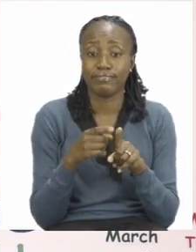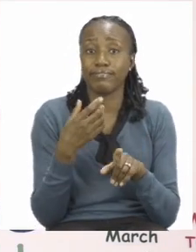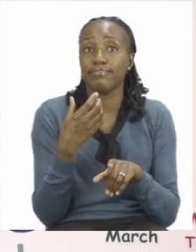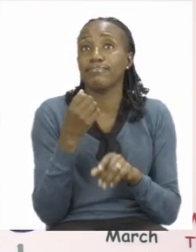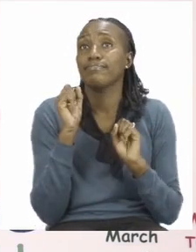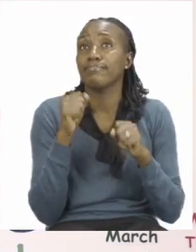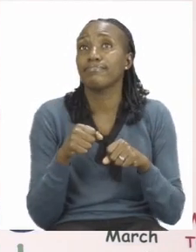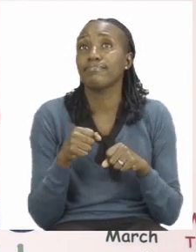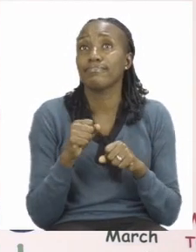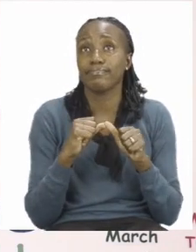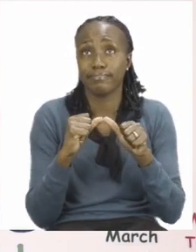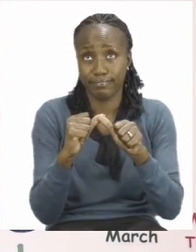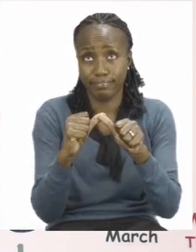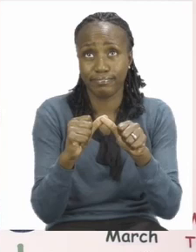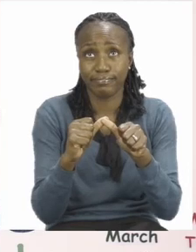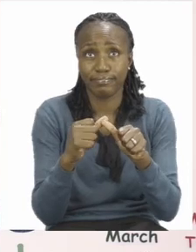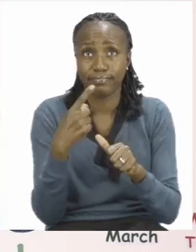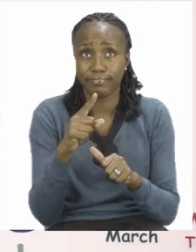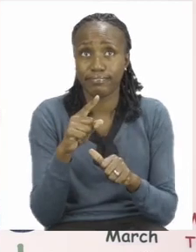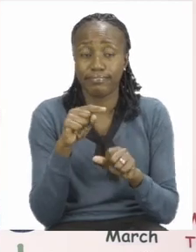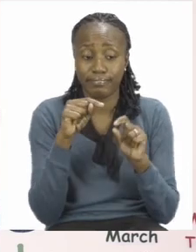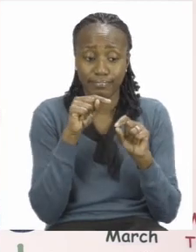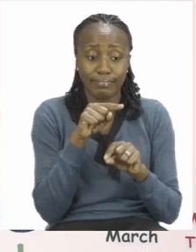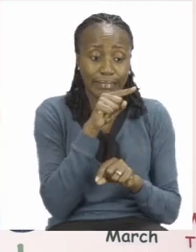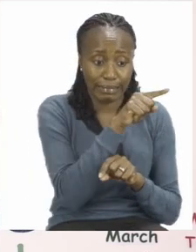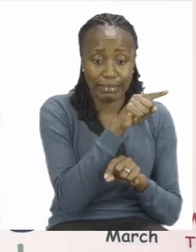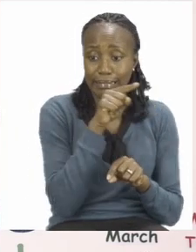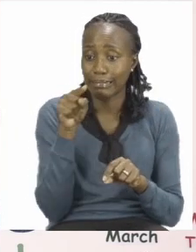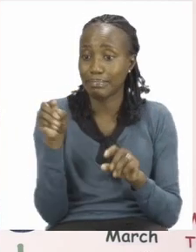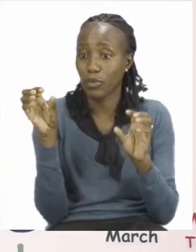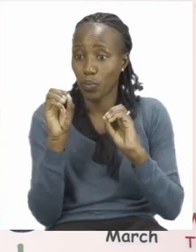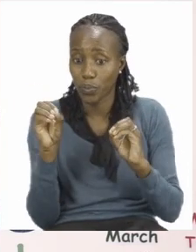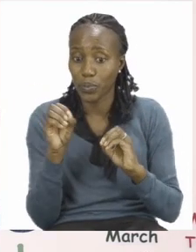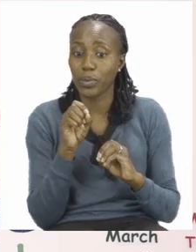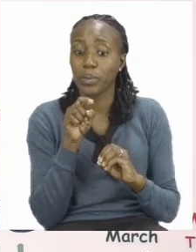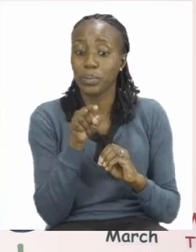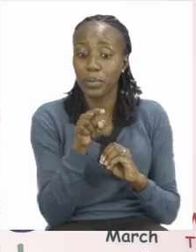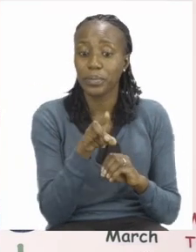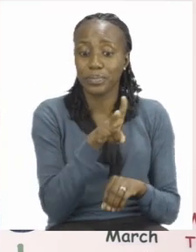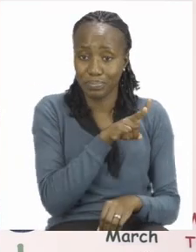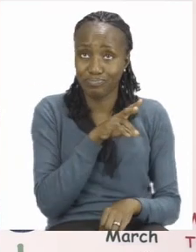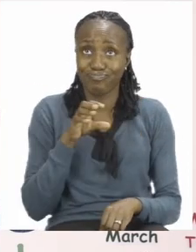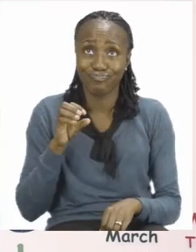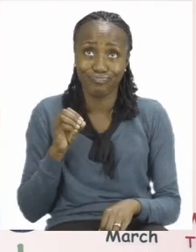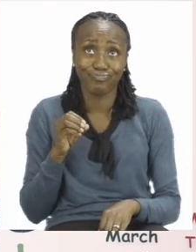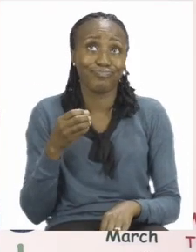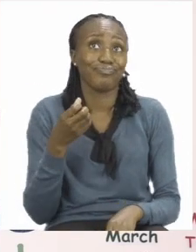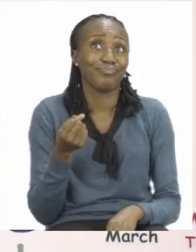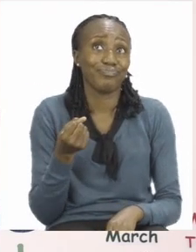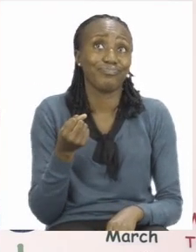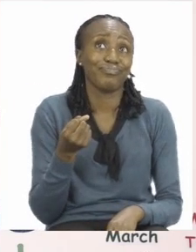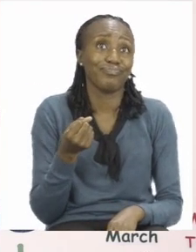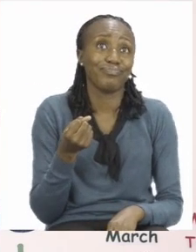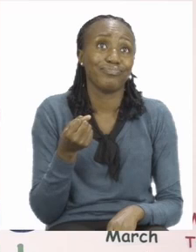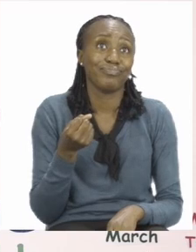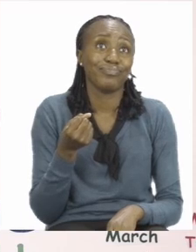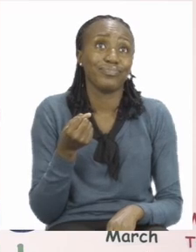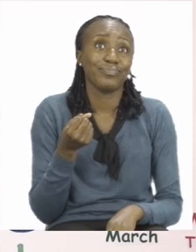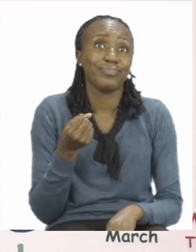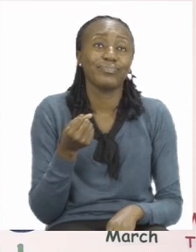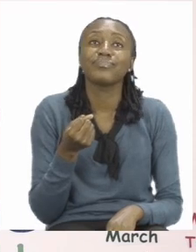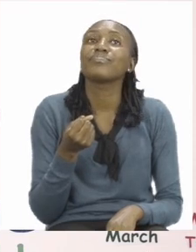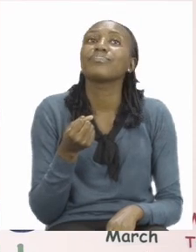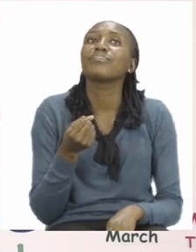count on. But this time, they didn't give us any numbers. In fact, some of